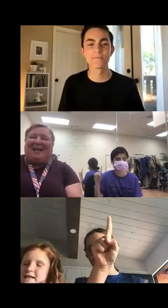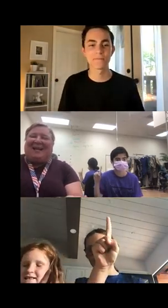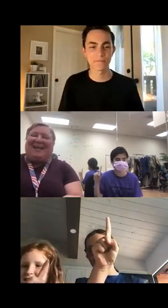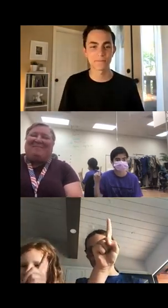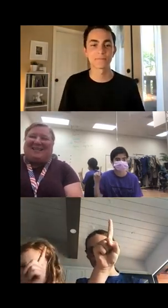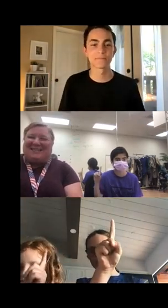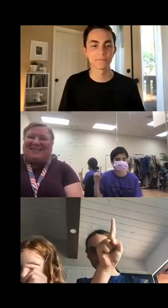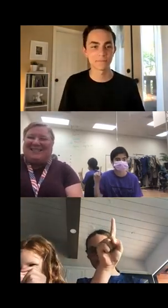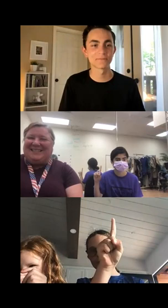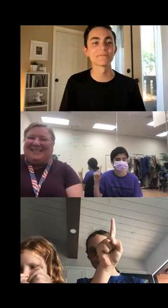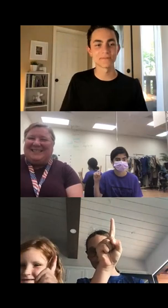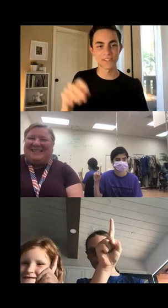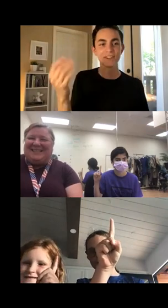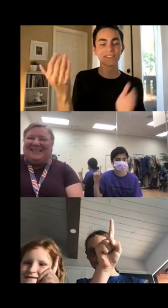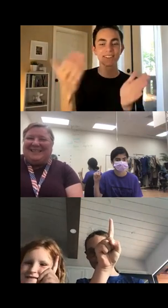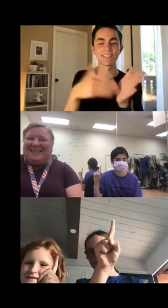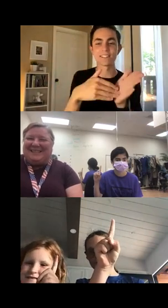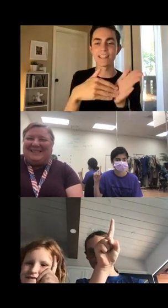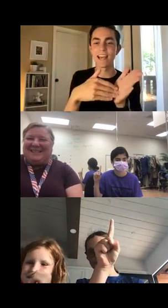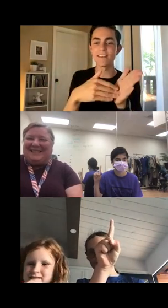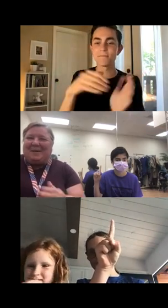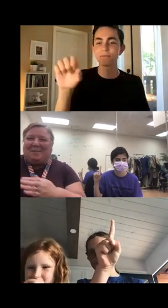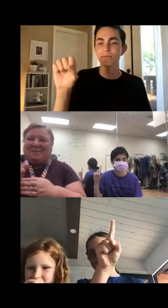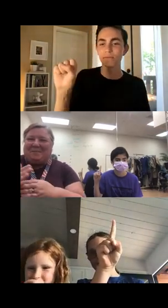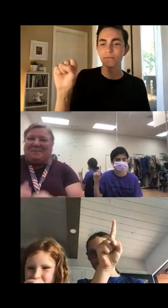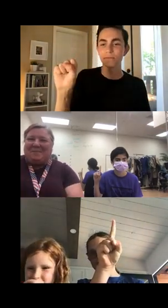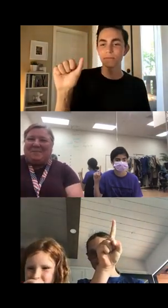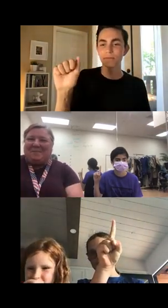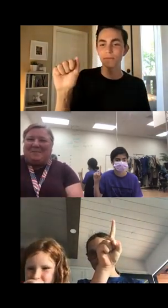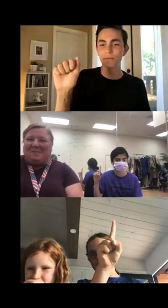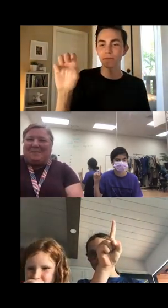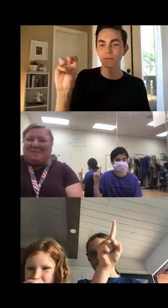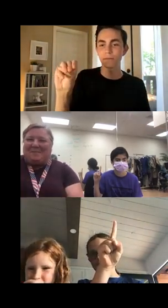Do it again. I get missed. Sure. Here's it again.